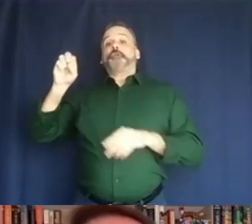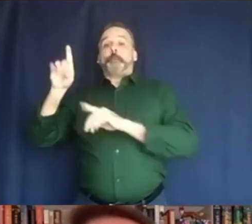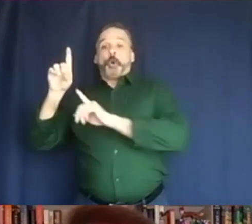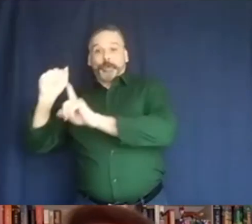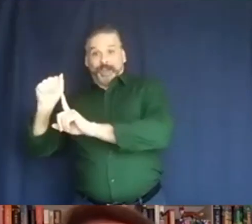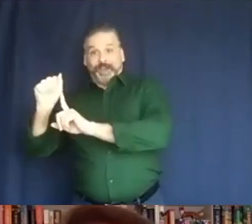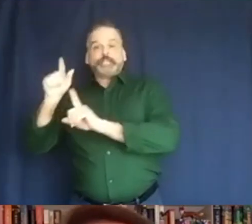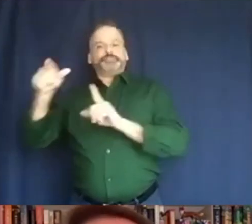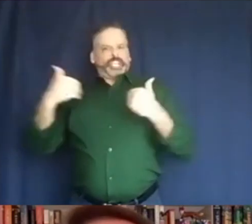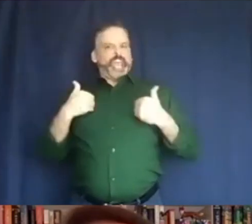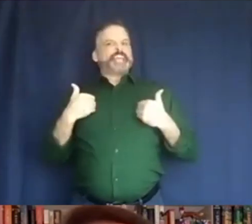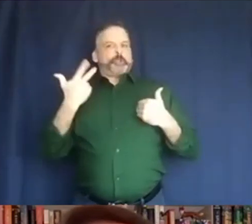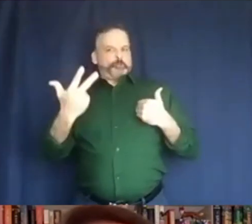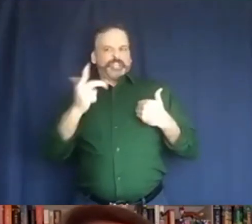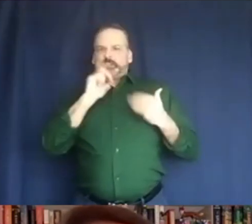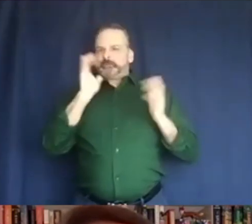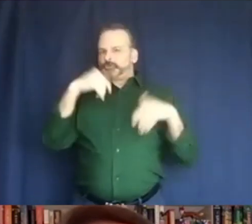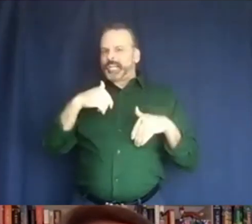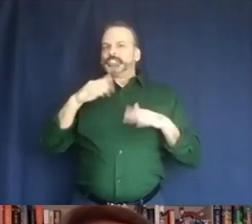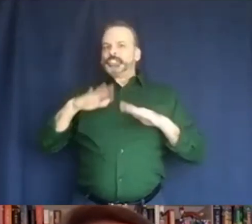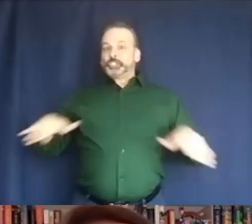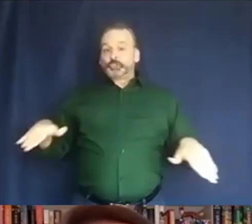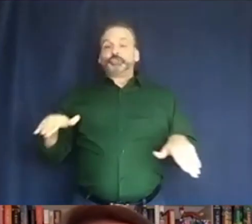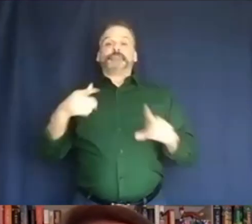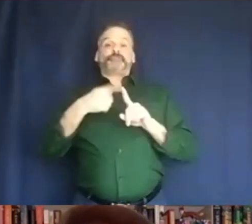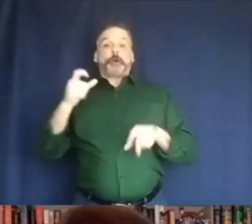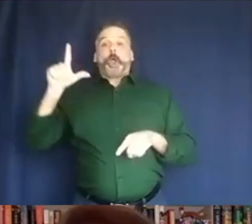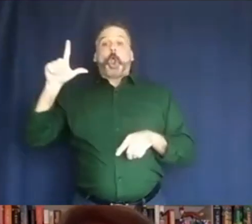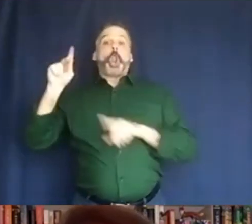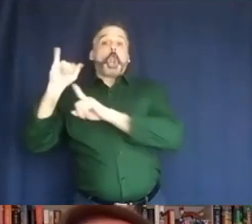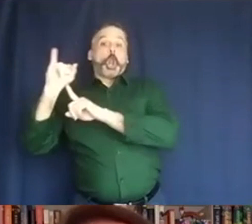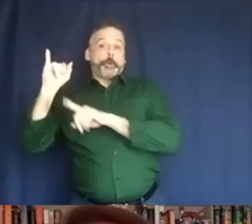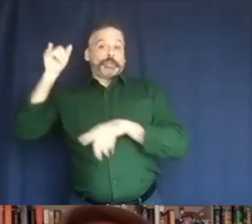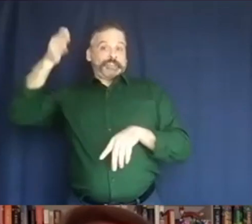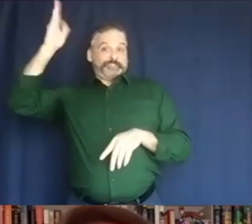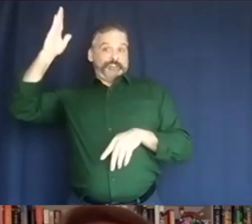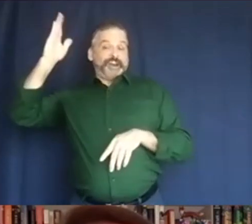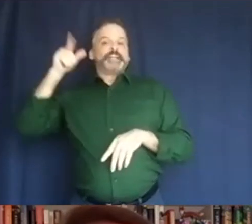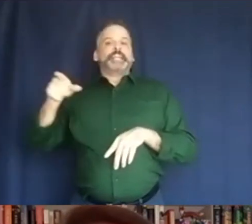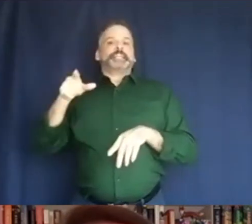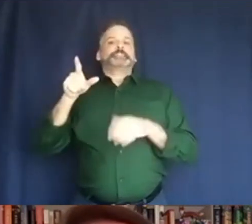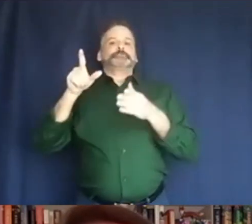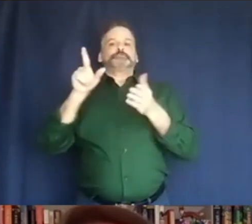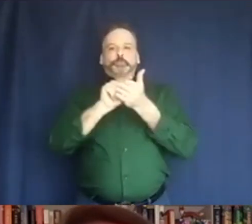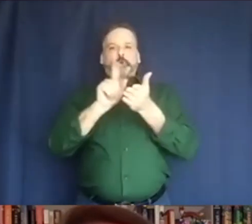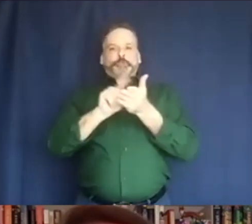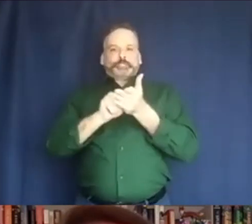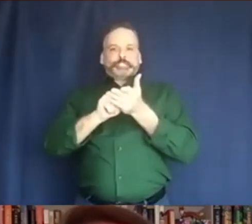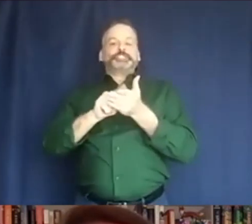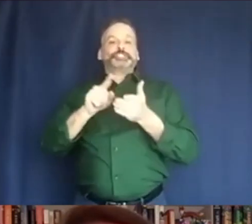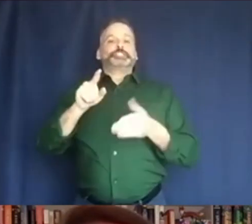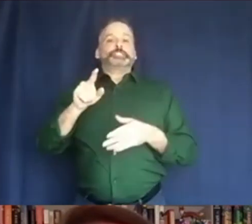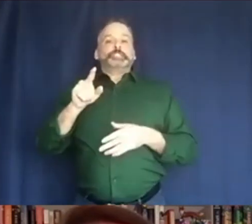Loki. And it is out on February 9th, 2021, although an excerpt of it will be posted on